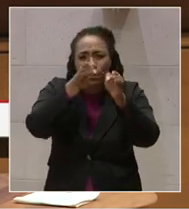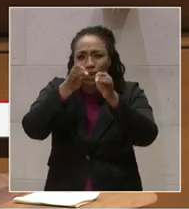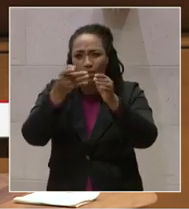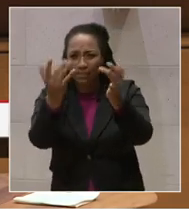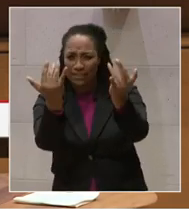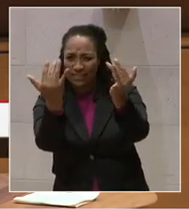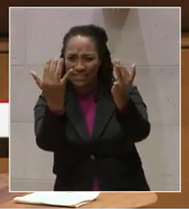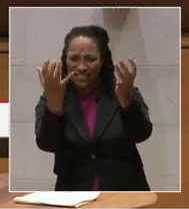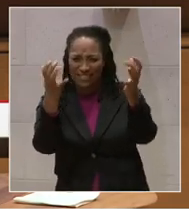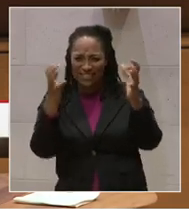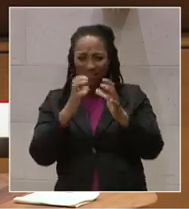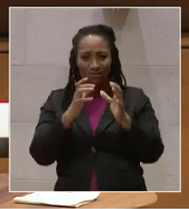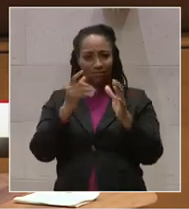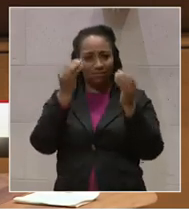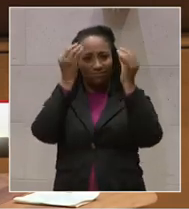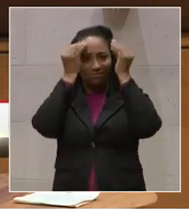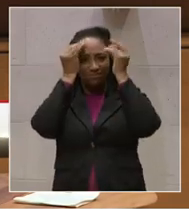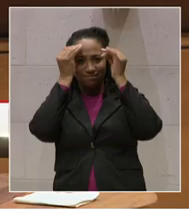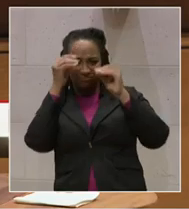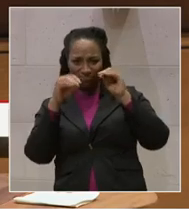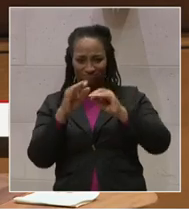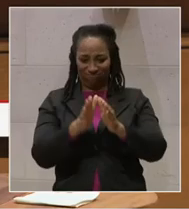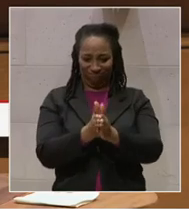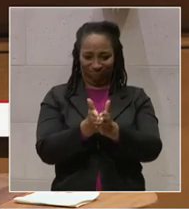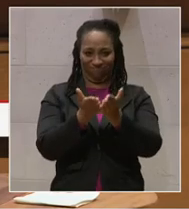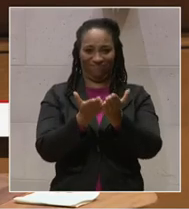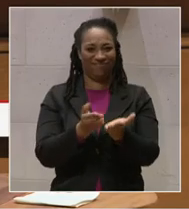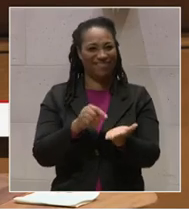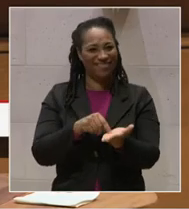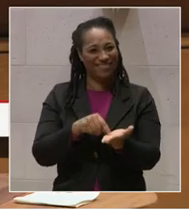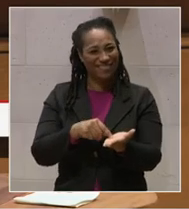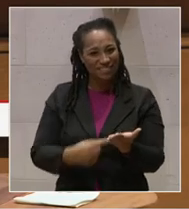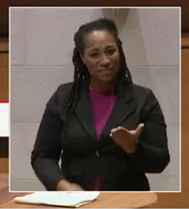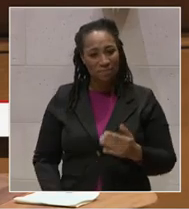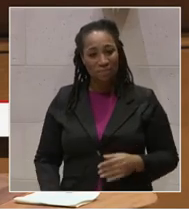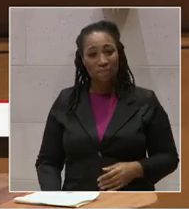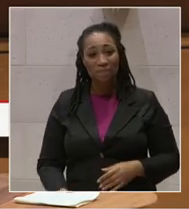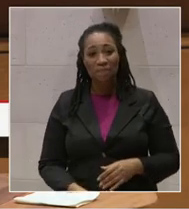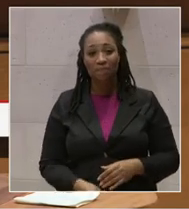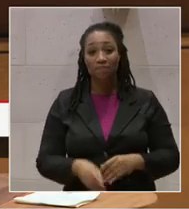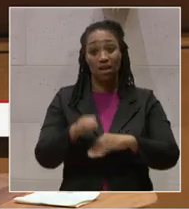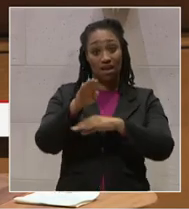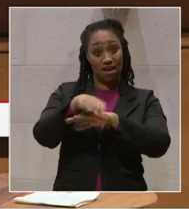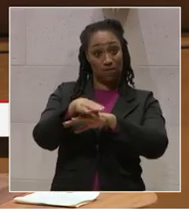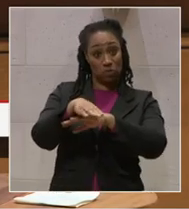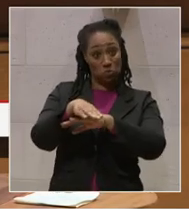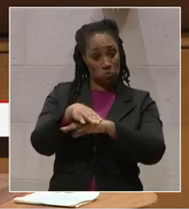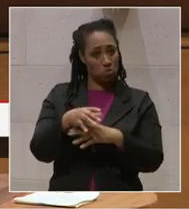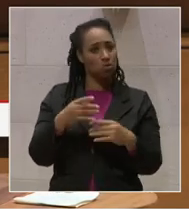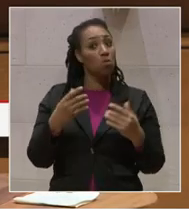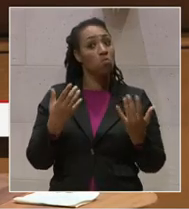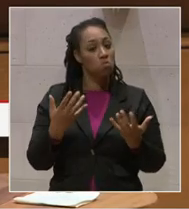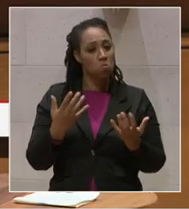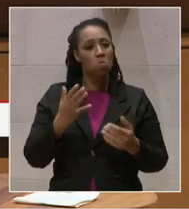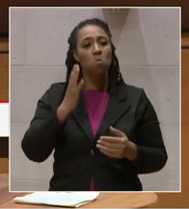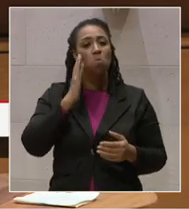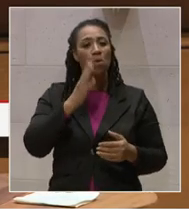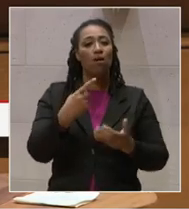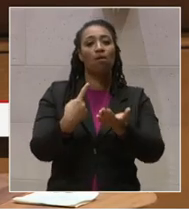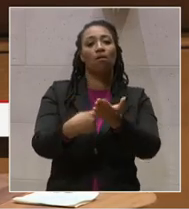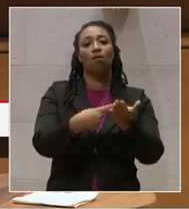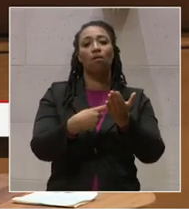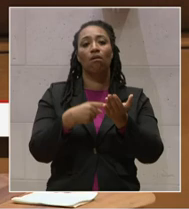identified. I will say this afternoon you're going to hear about the district's housing in downtown agenda and how we've thought about